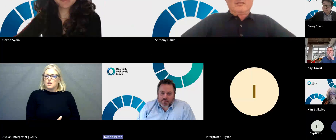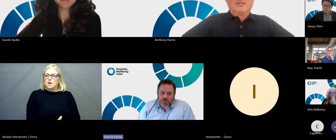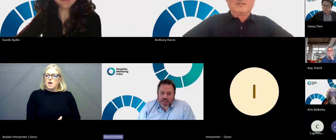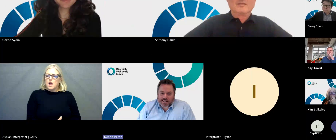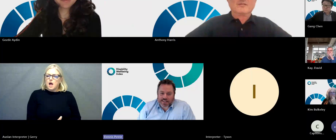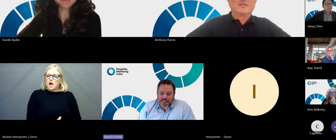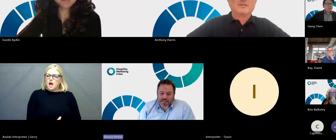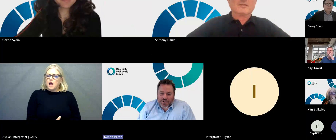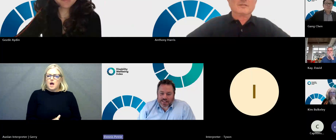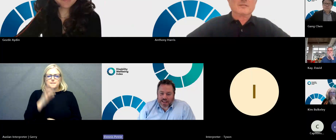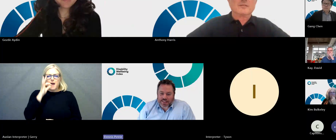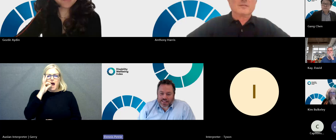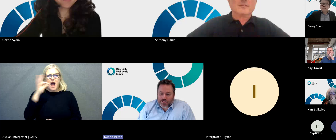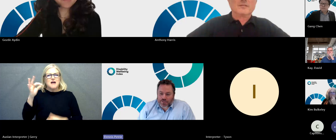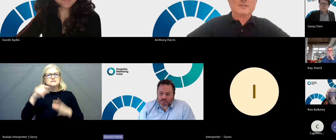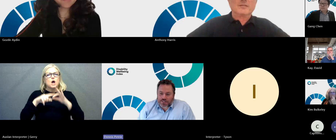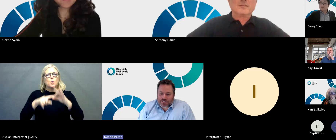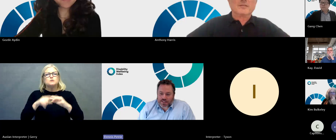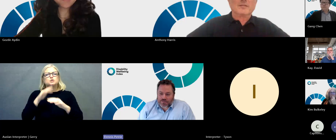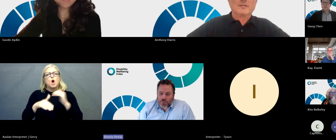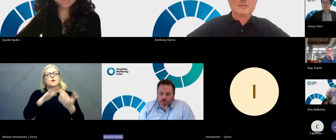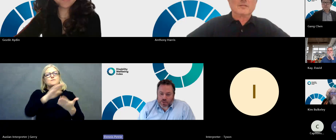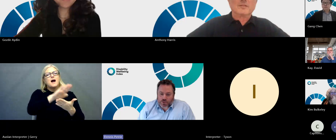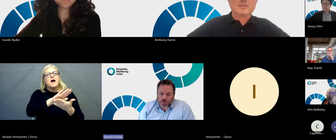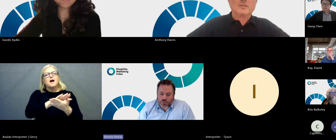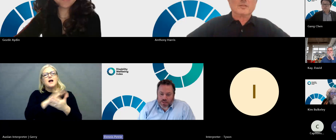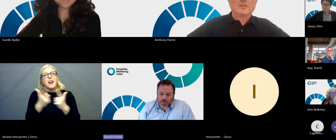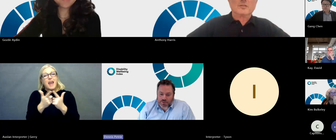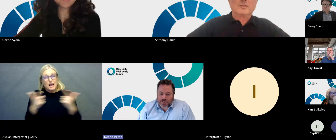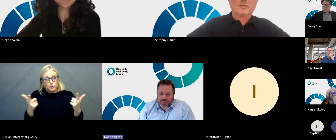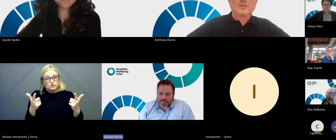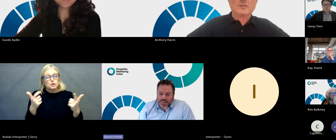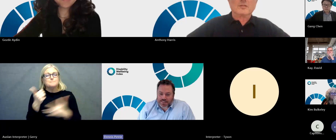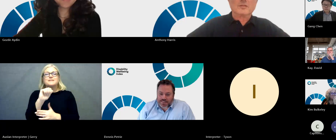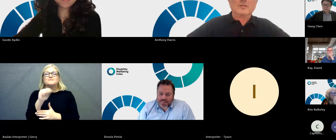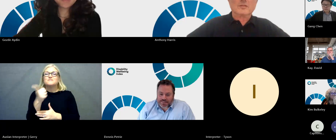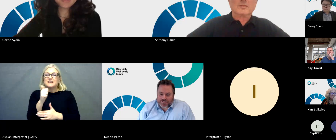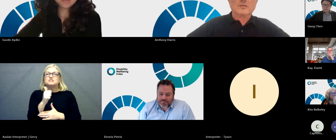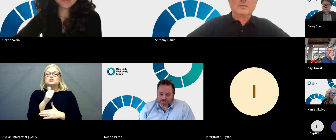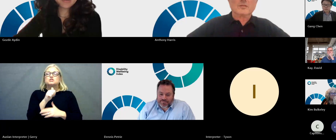languages. Has it been translated into any other languages for multicultural people?